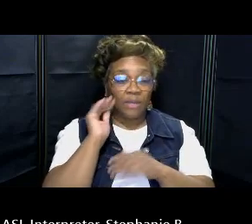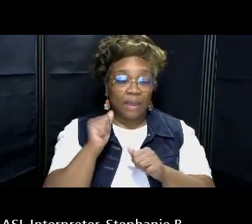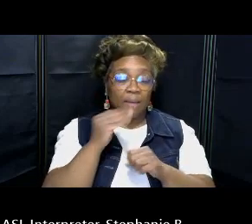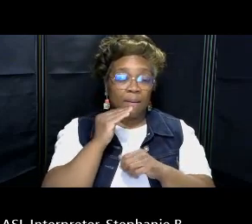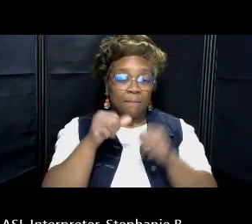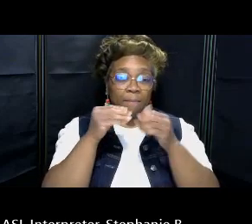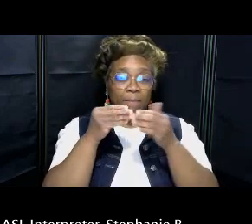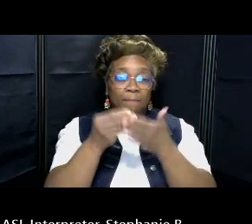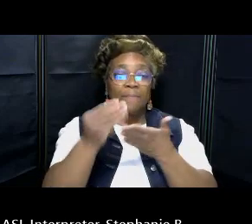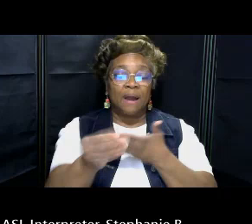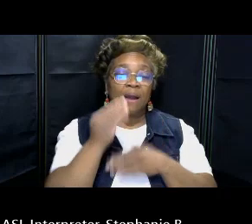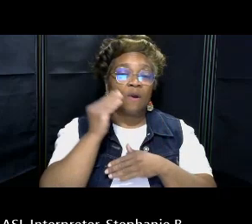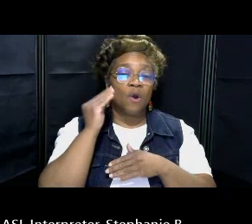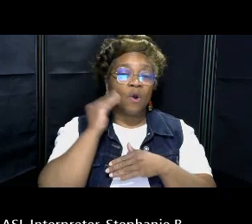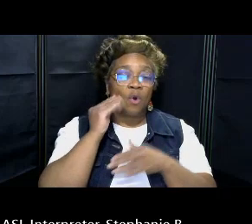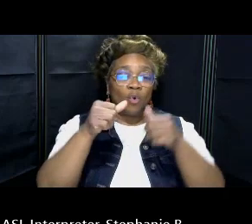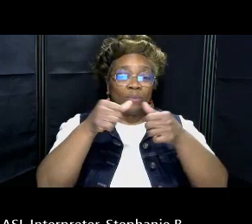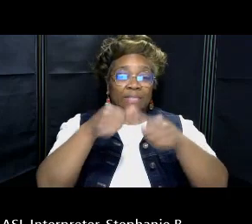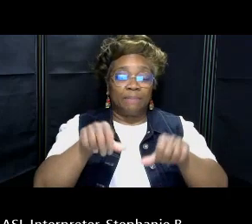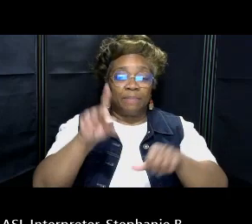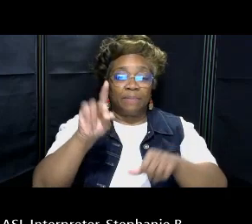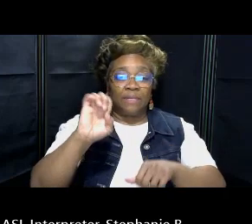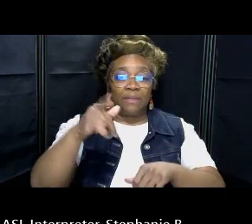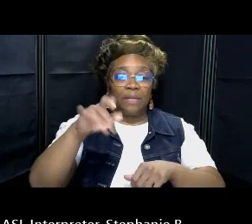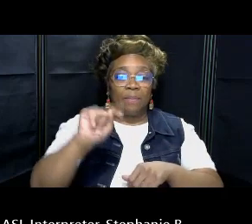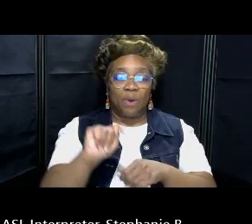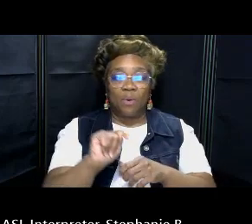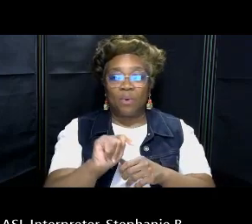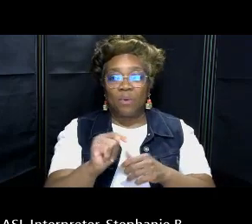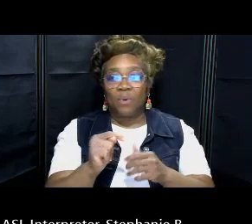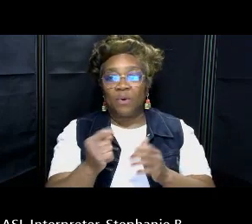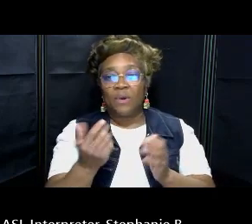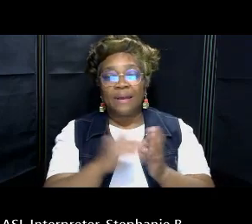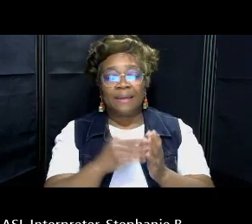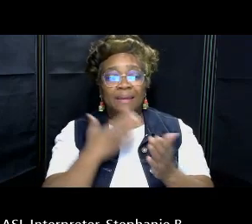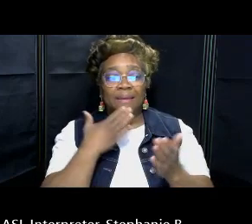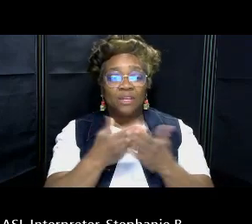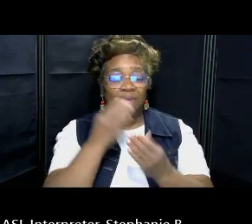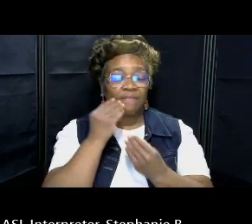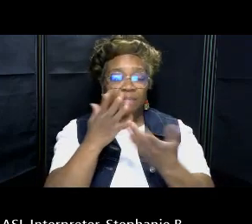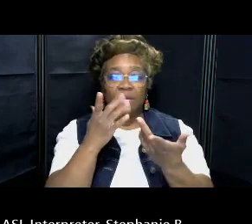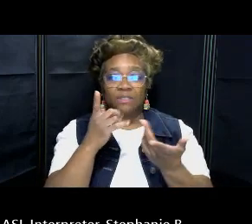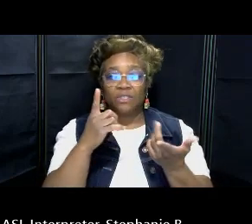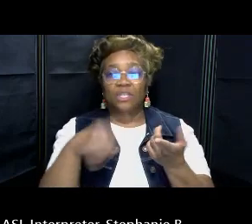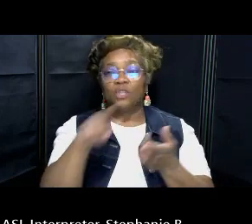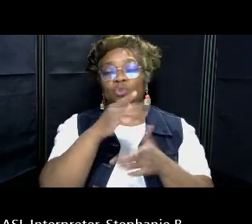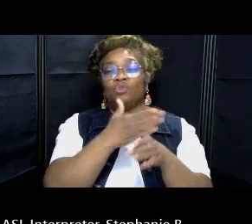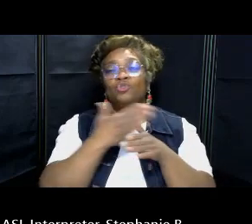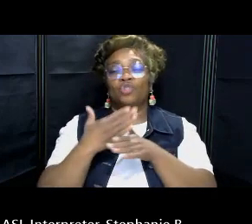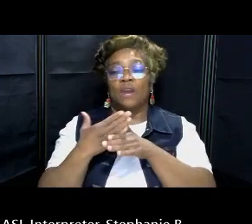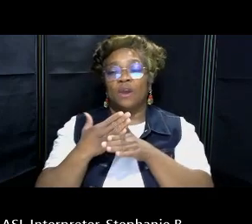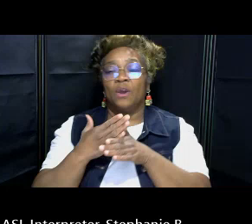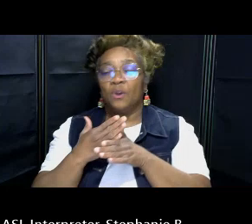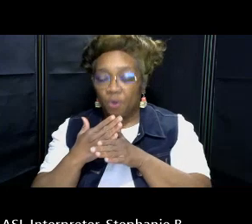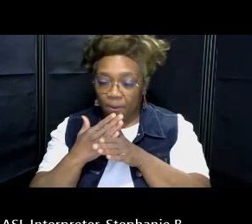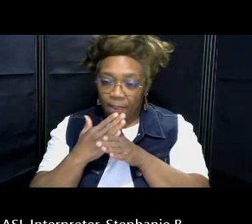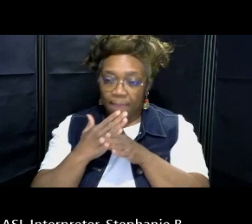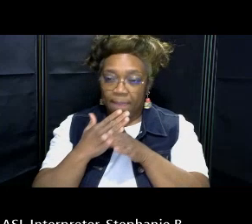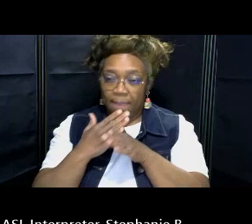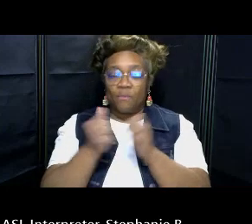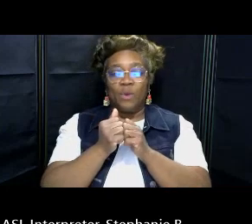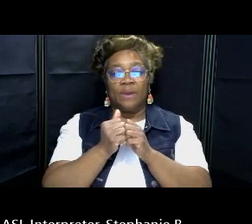Depot are the type of the 10-pounder. And again, the good notes, the good information that you shared with